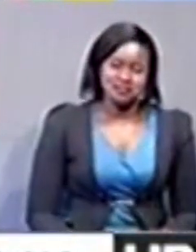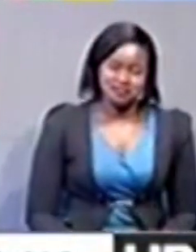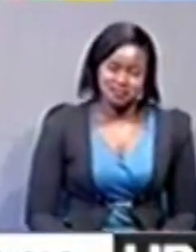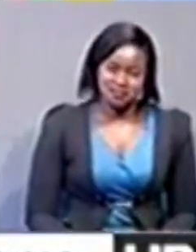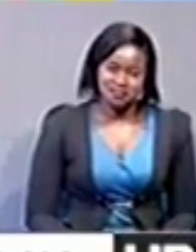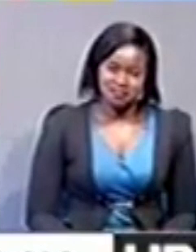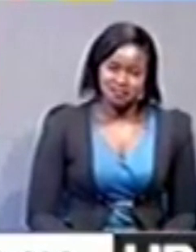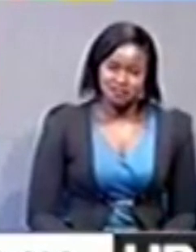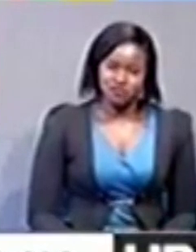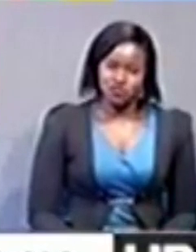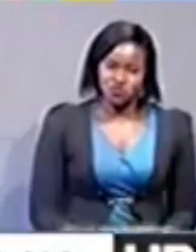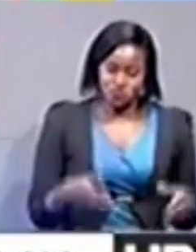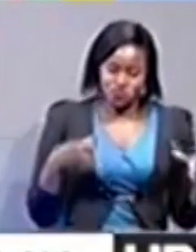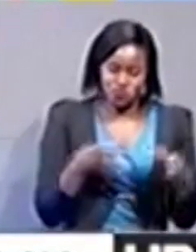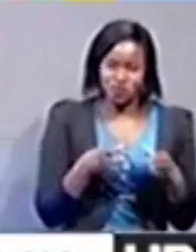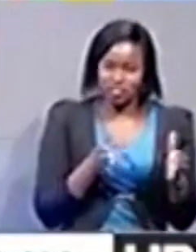the small group here.